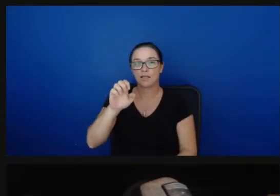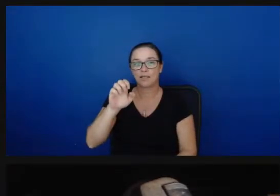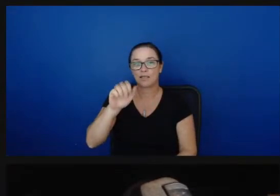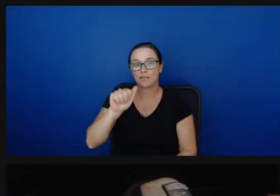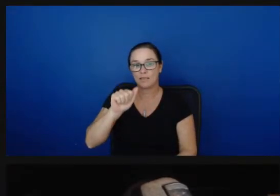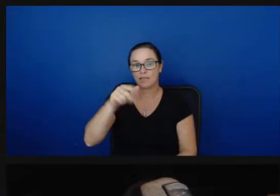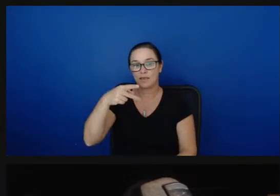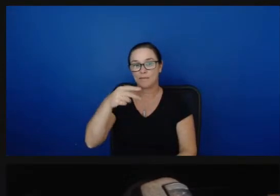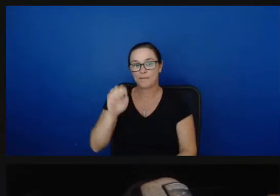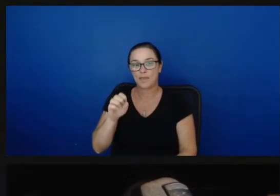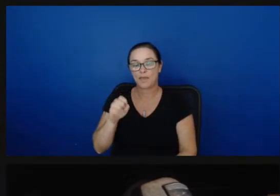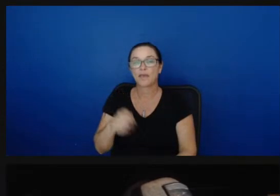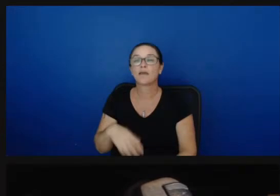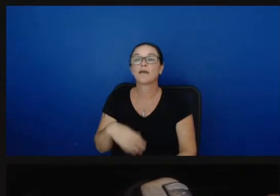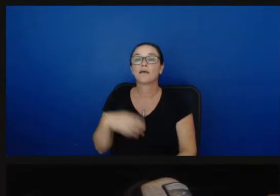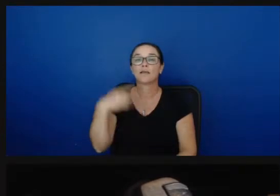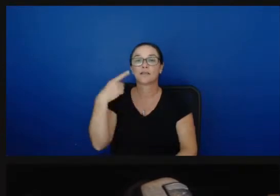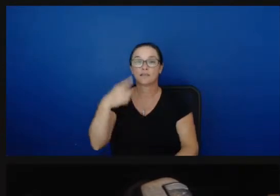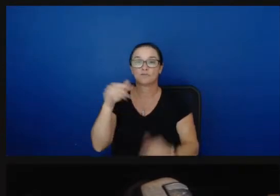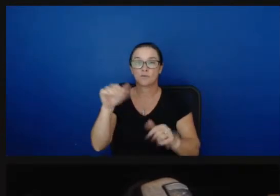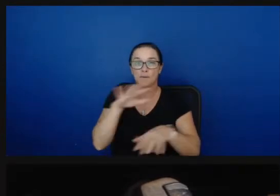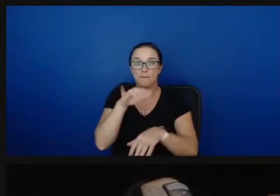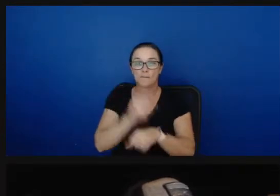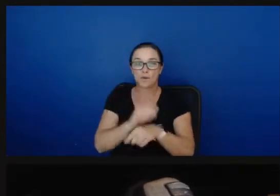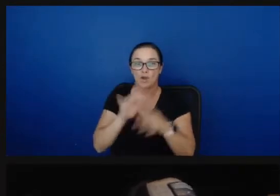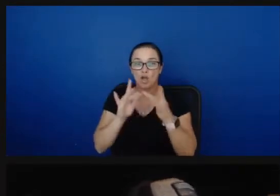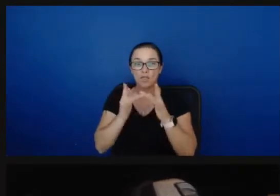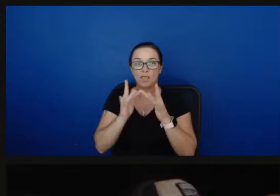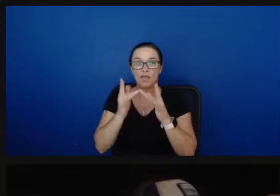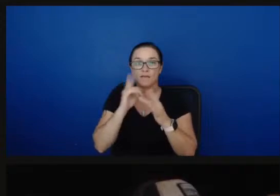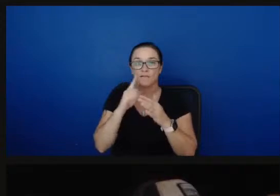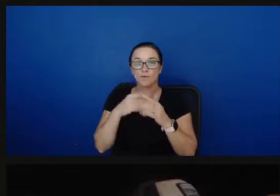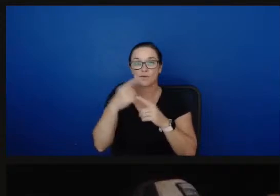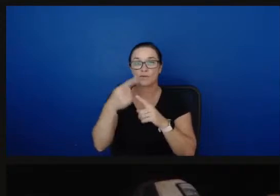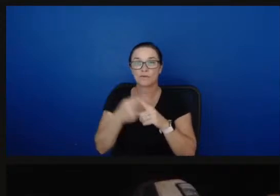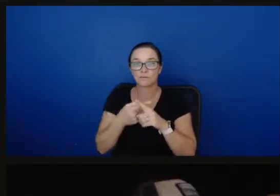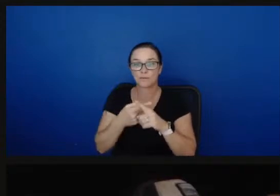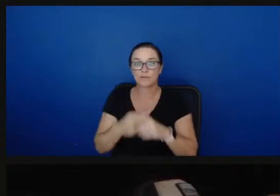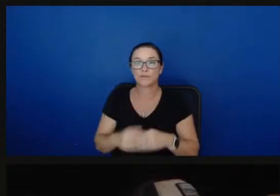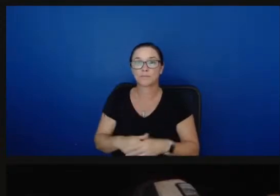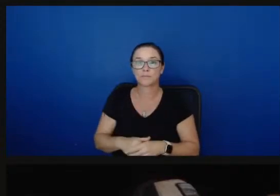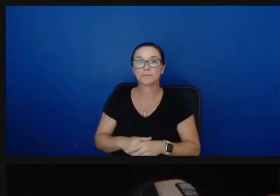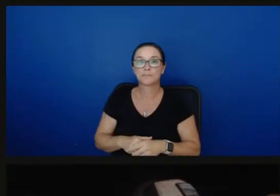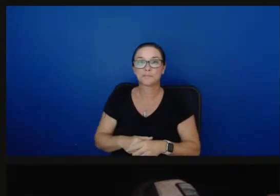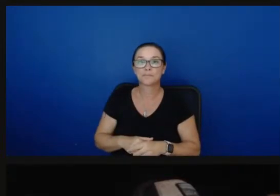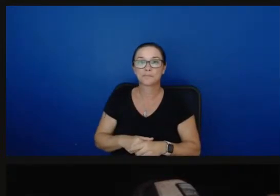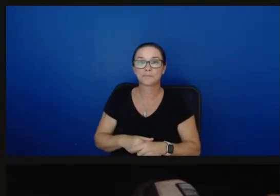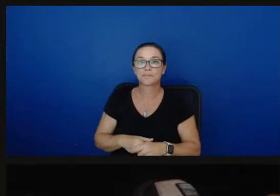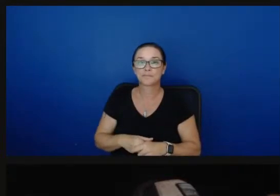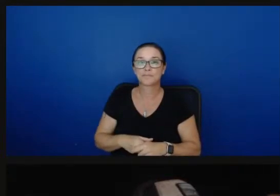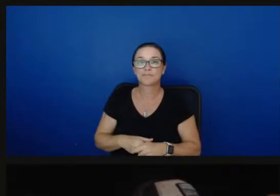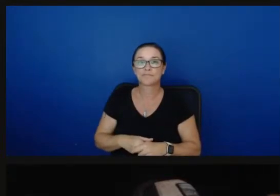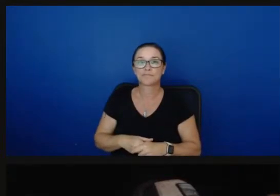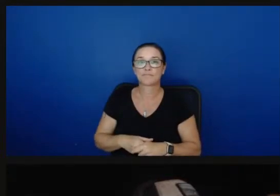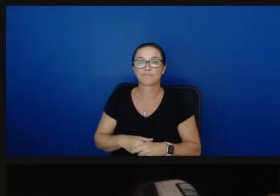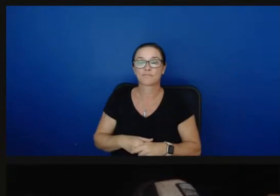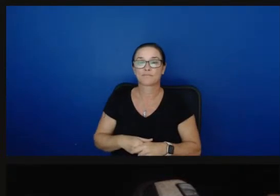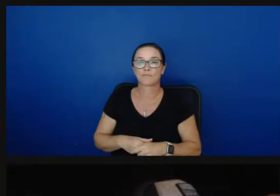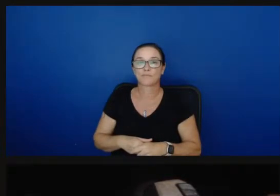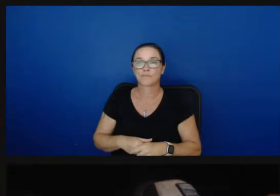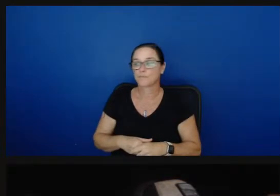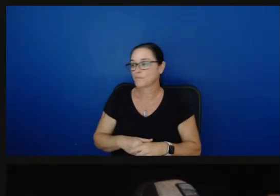remote campgrounds you will be able to book online from next month. So just a quick announcement for